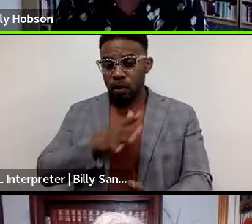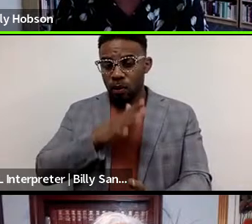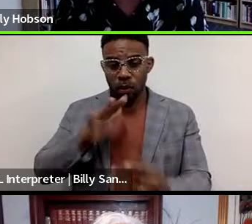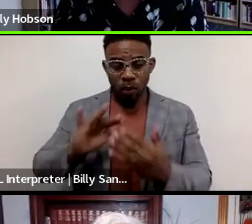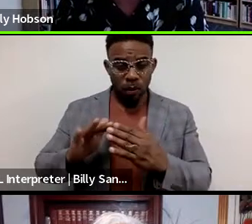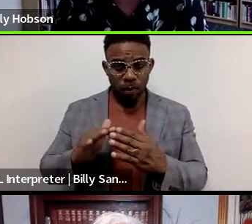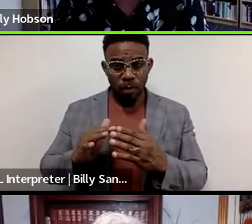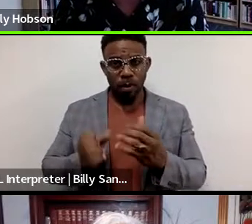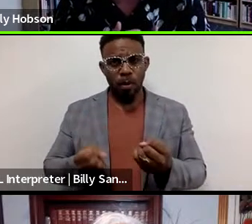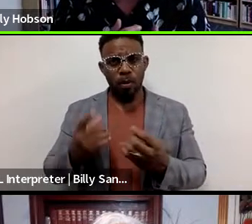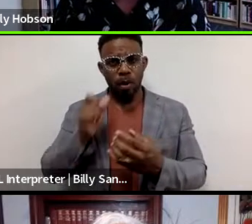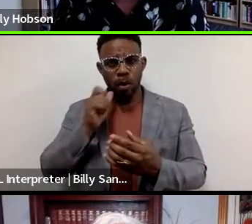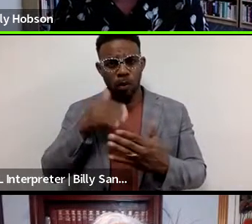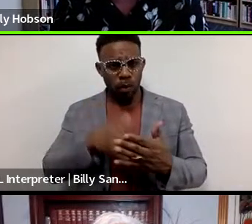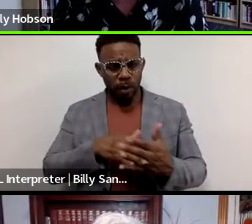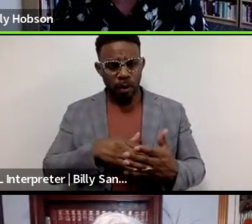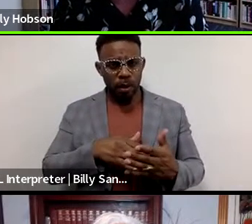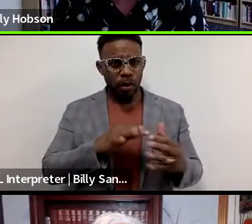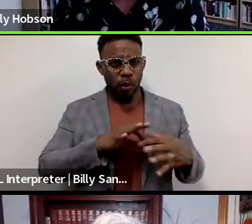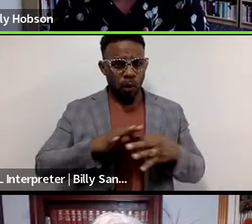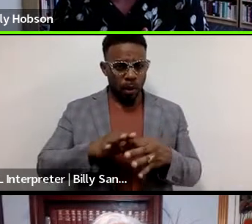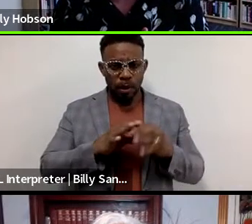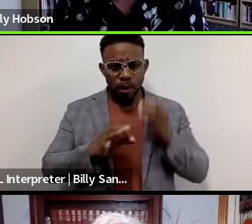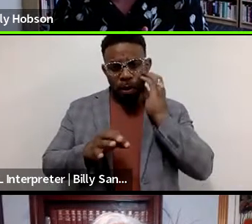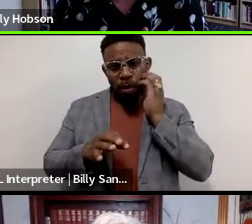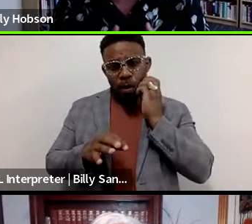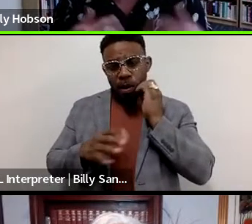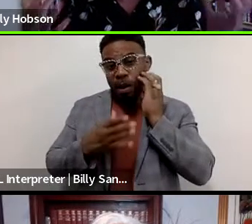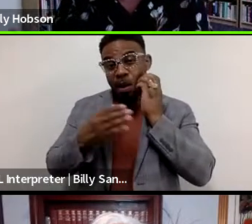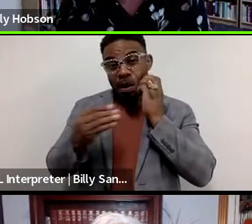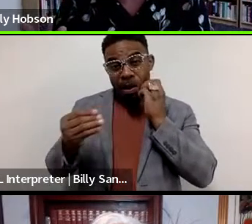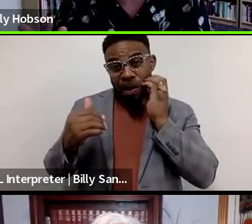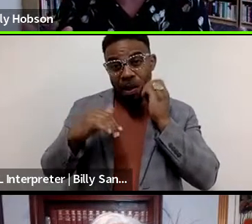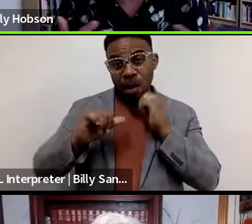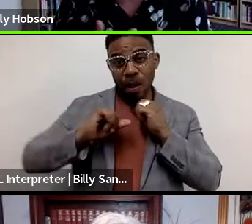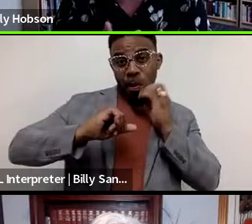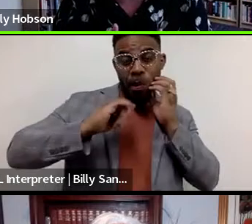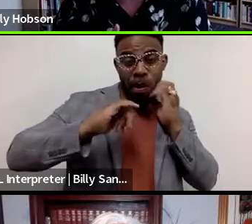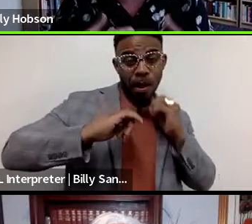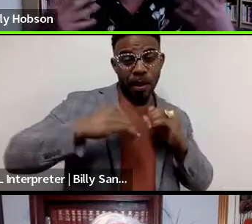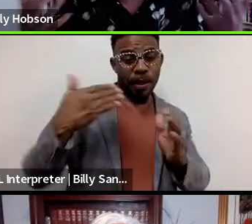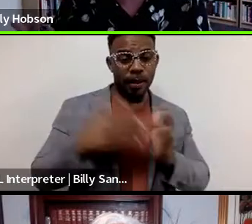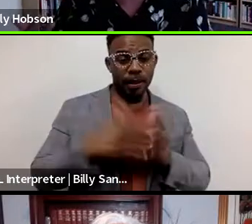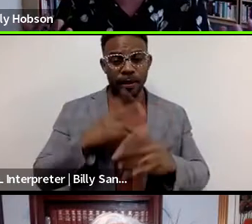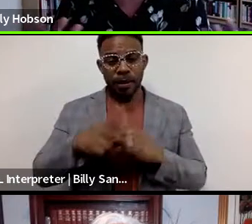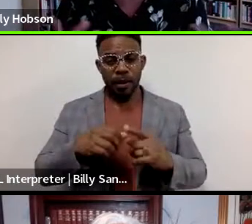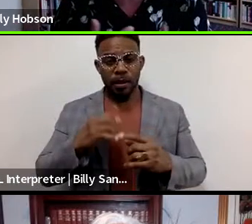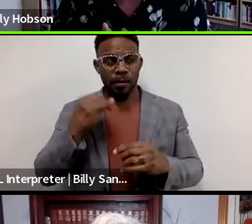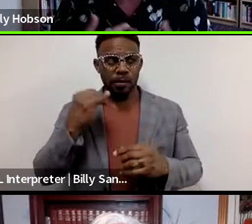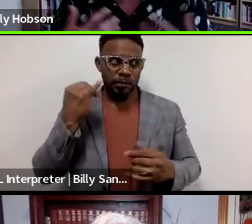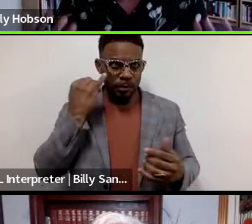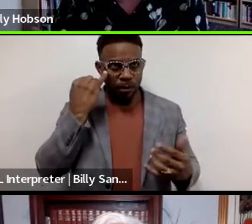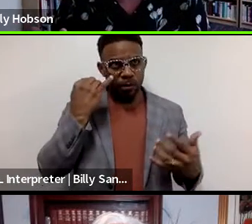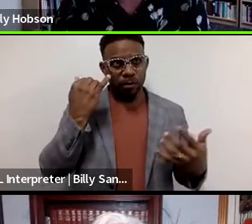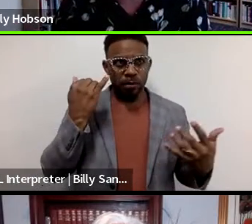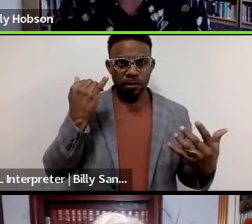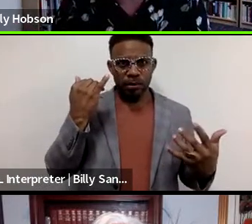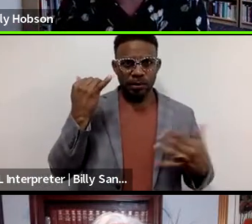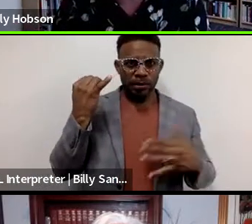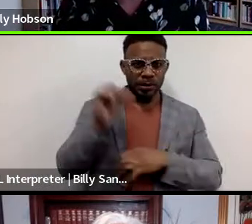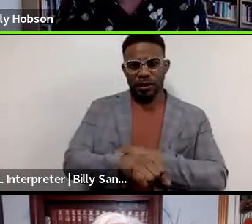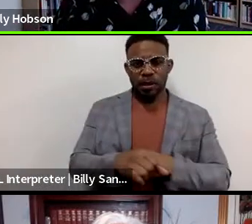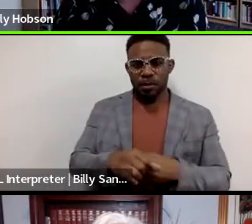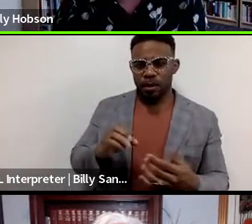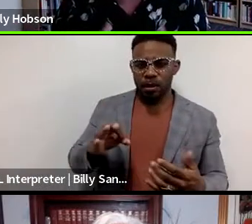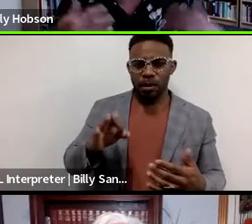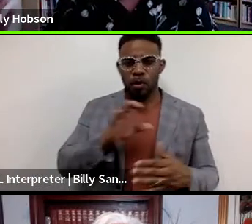communities, multiracial coalitions, and in pushing back against the kind of supposed dominance, right,